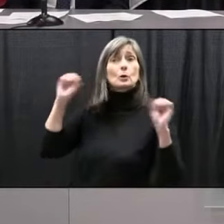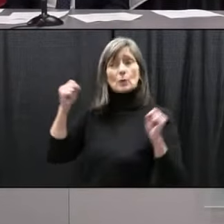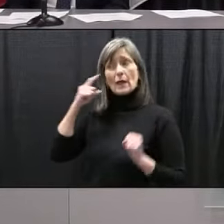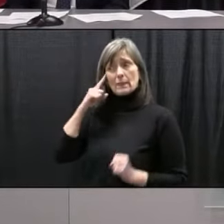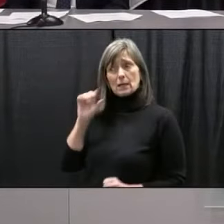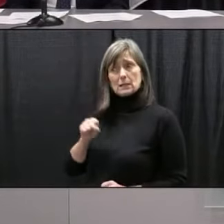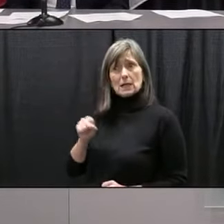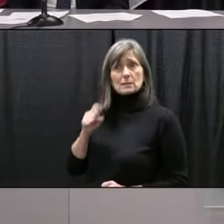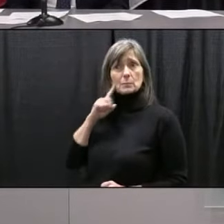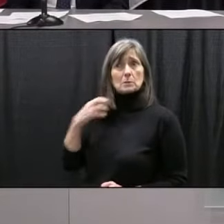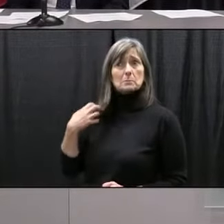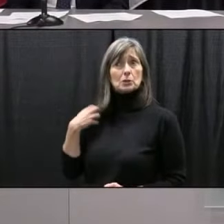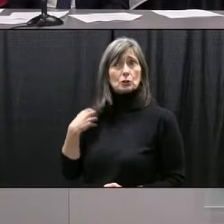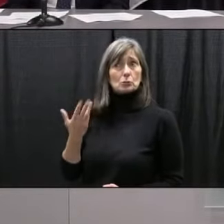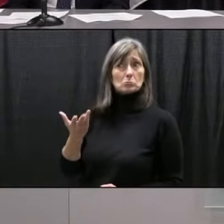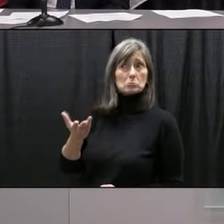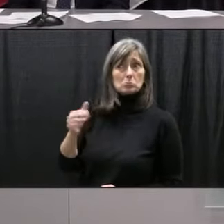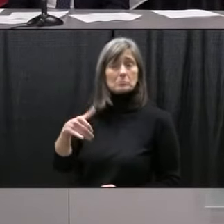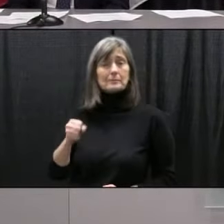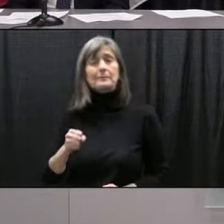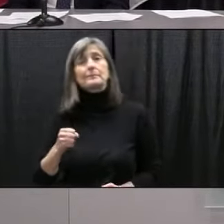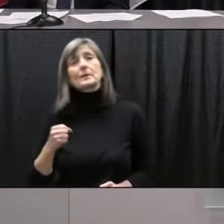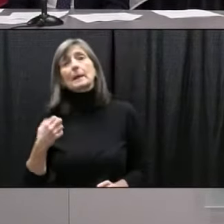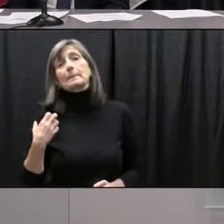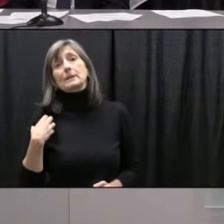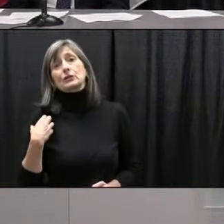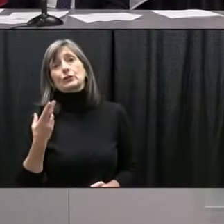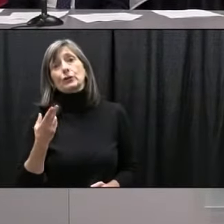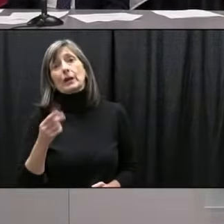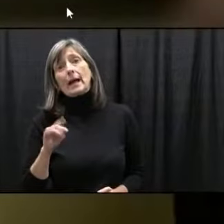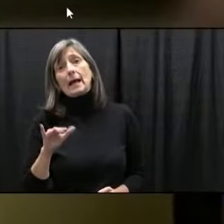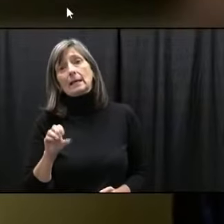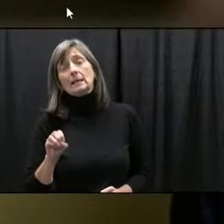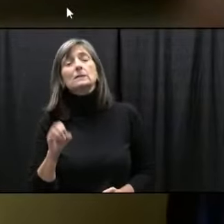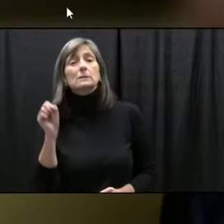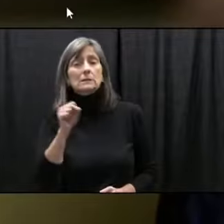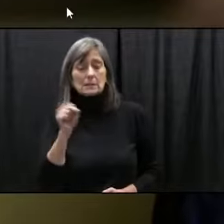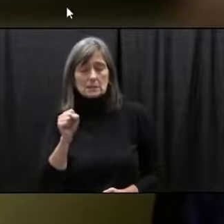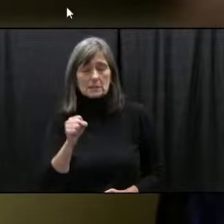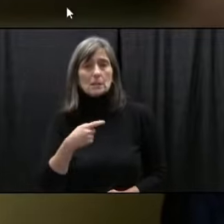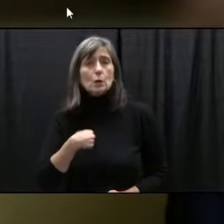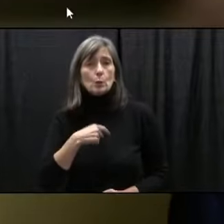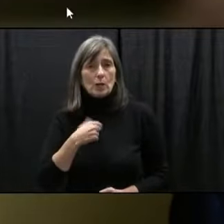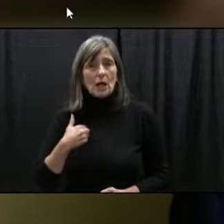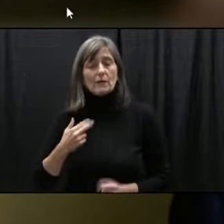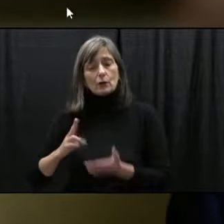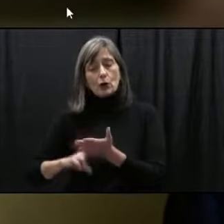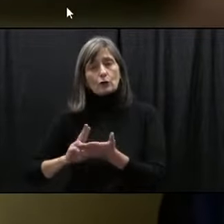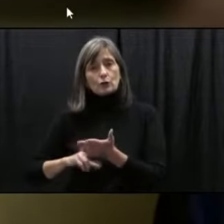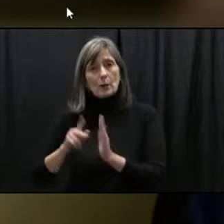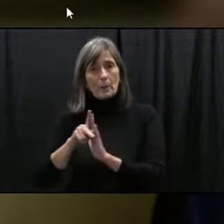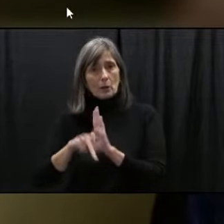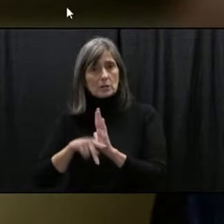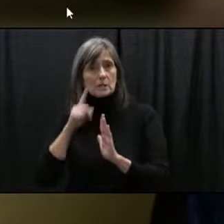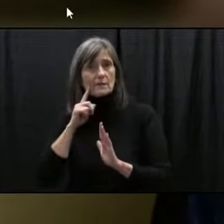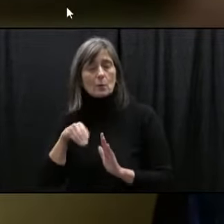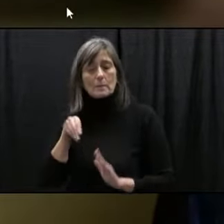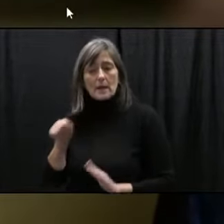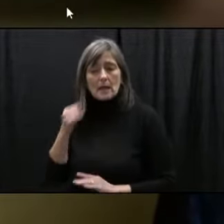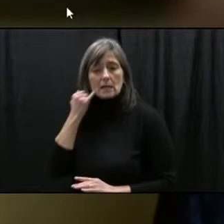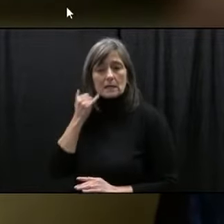comment. Yeah, thanks, Premier. The short answer is we do have a work disruption policy for fee-for-service